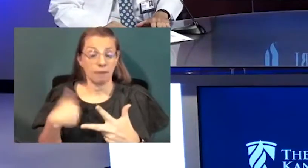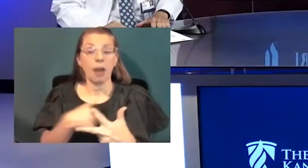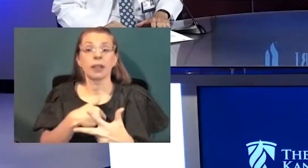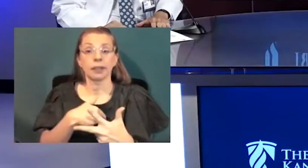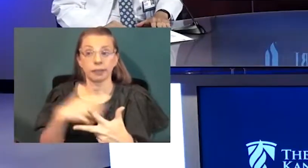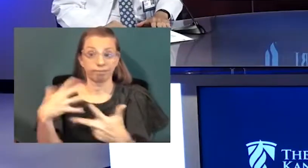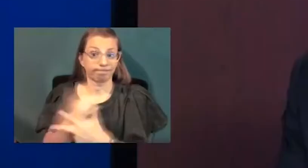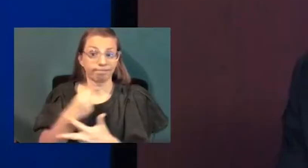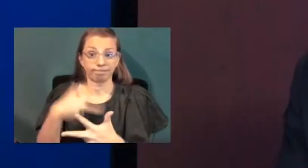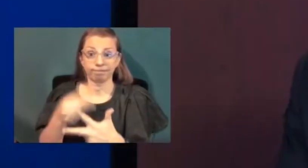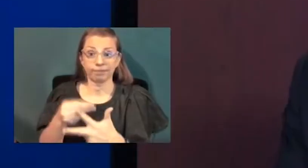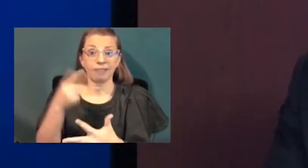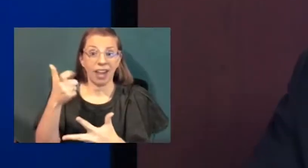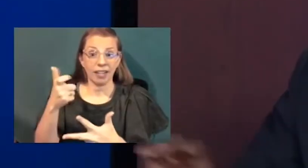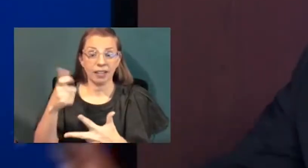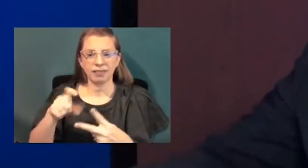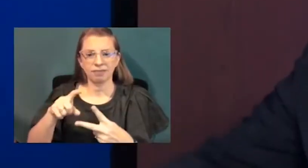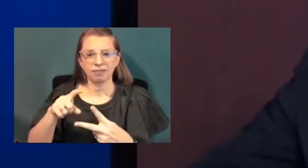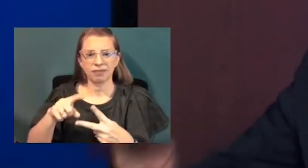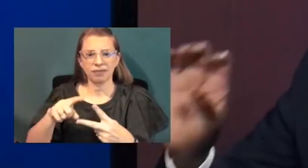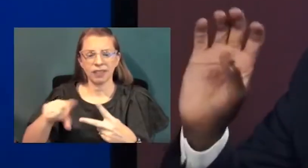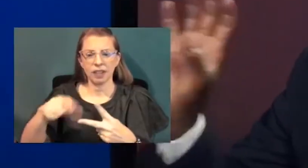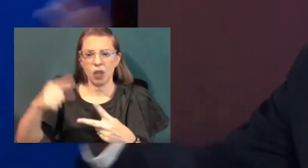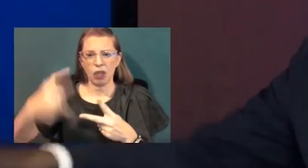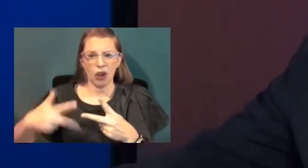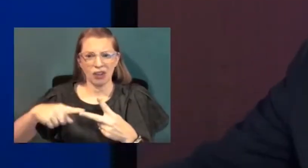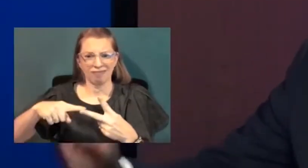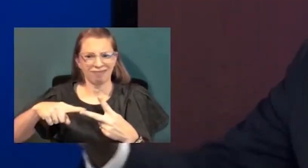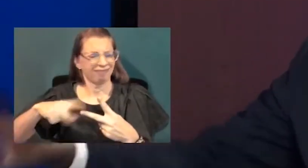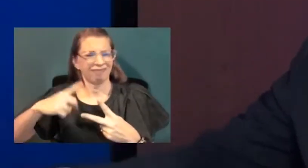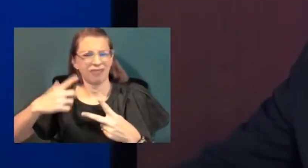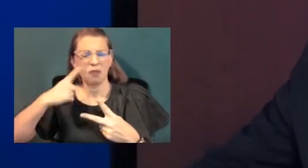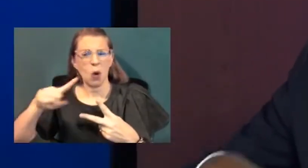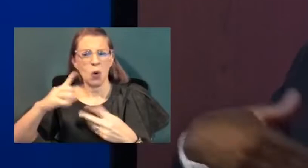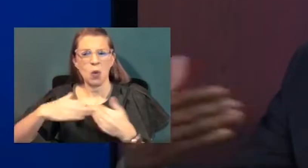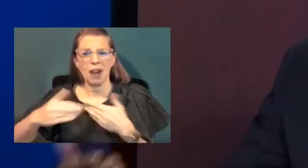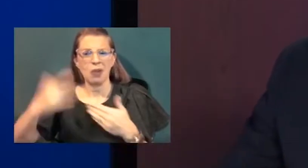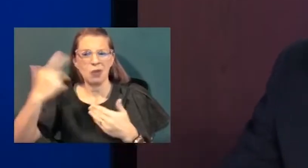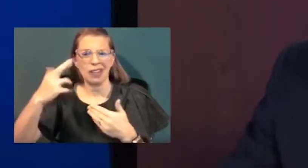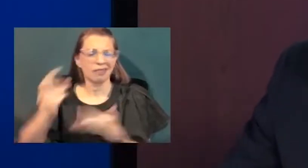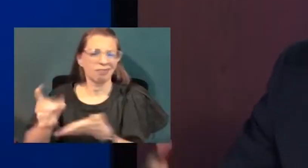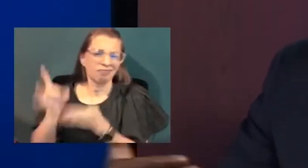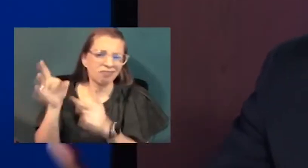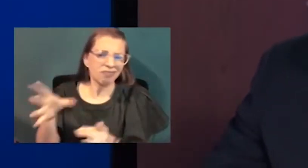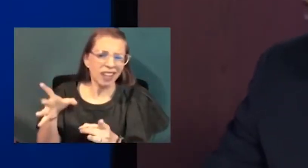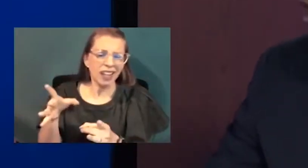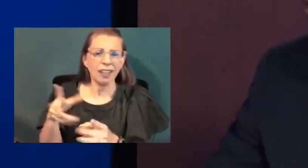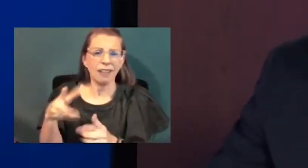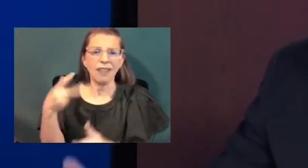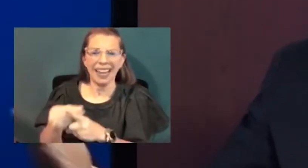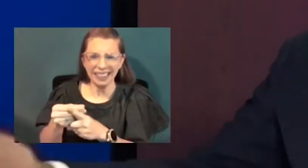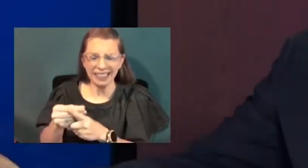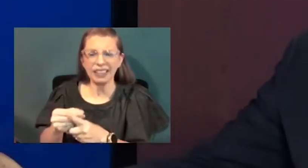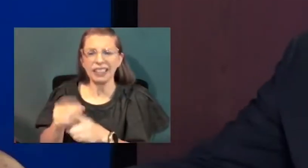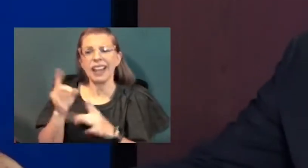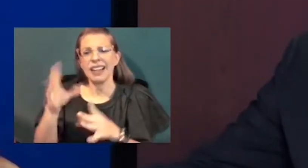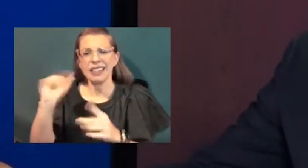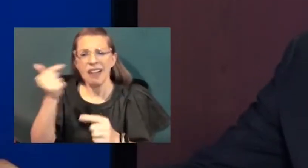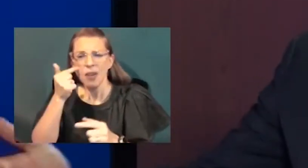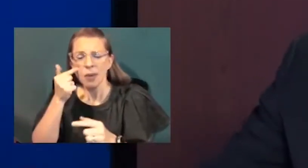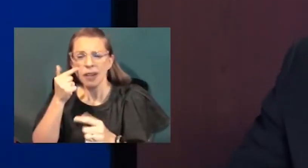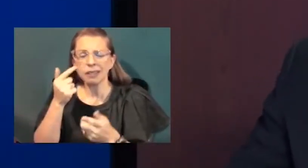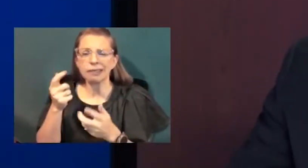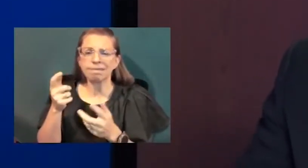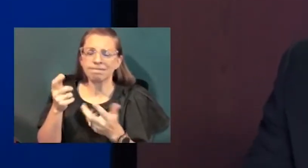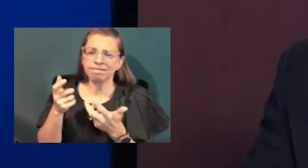Then there's this other third that, for whatever reason, hates vaccines, hates government. We'll keep talking to them. We'll keep working on them. Really, medical